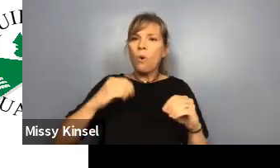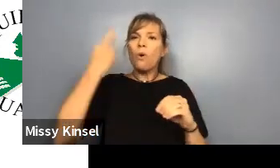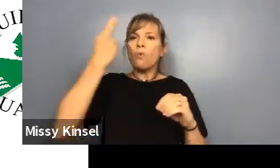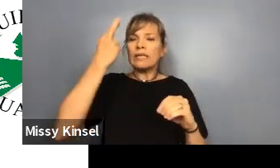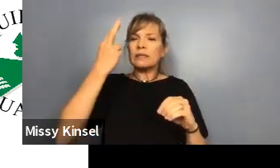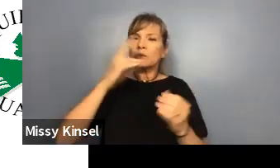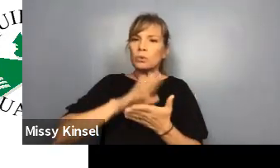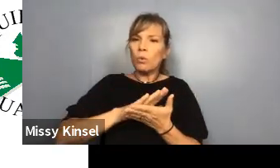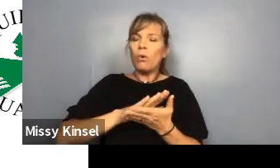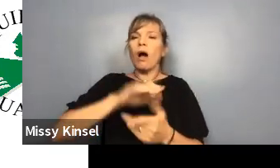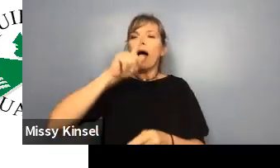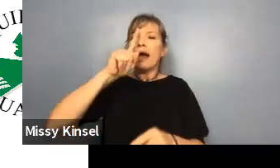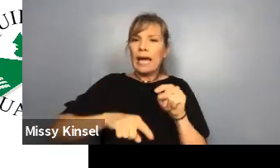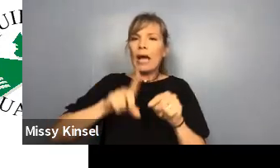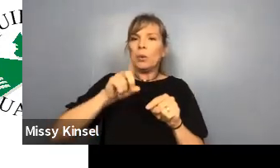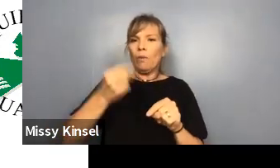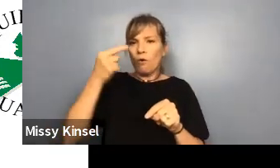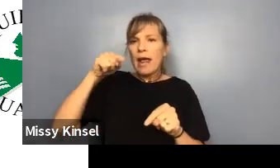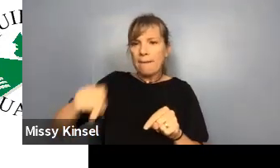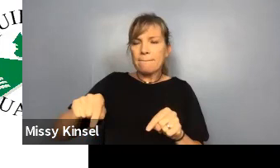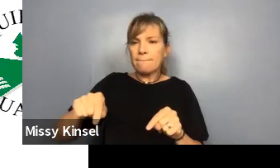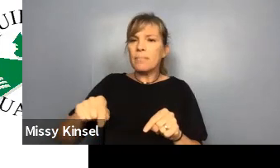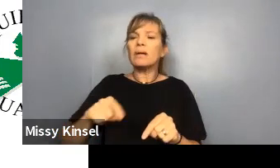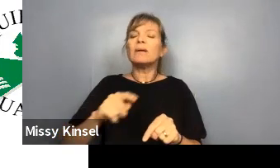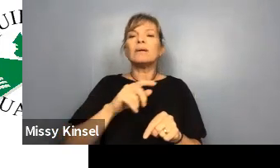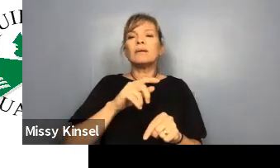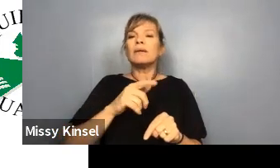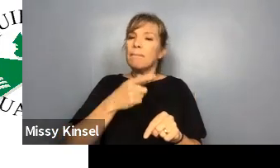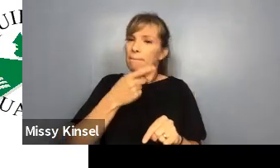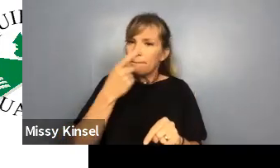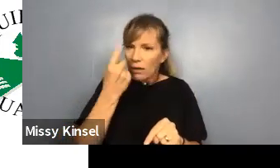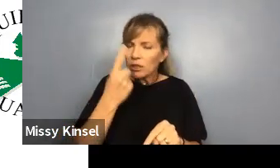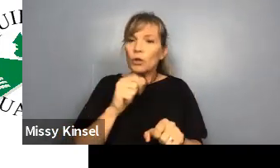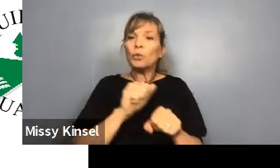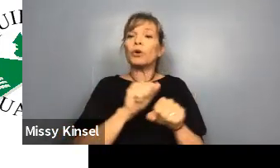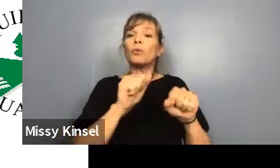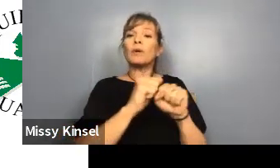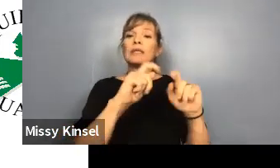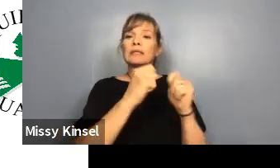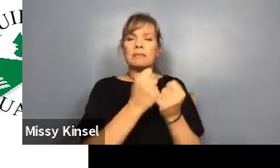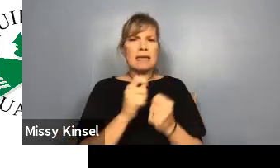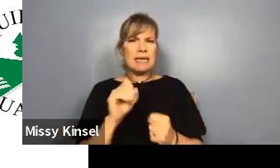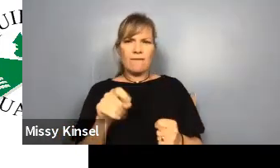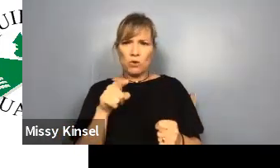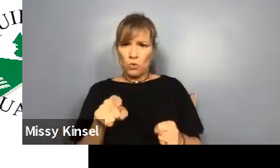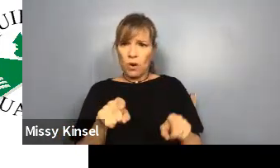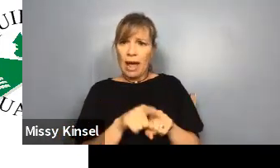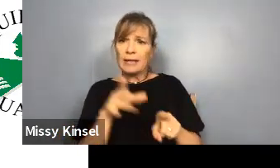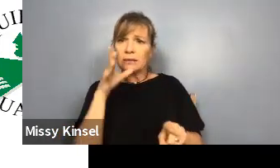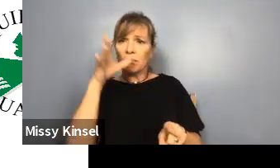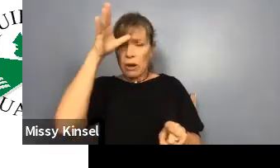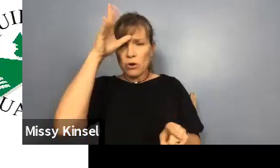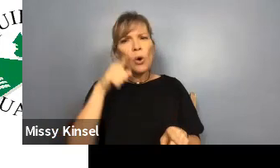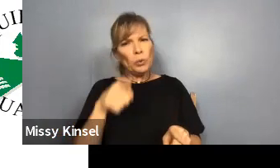the school can't do that. And that's really, you know, working with the team. So if you think something as a parent, you know your child